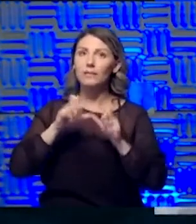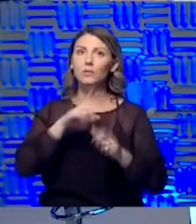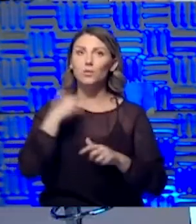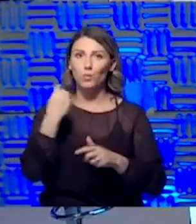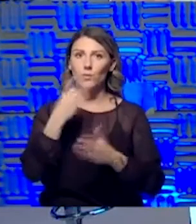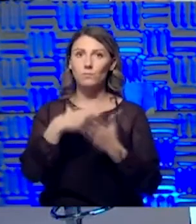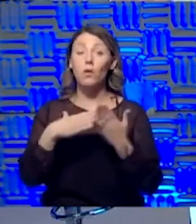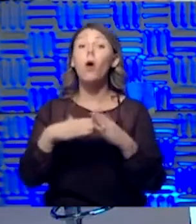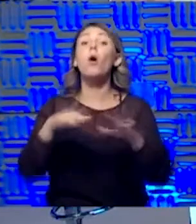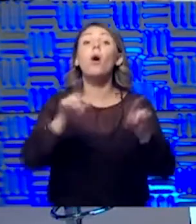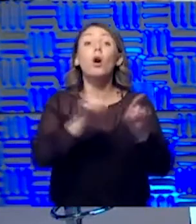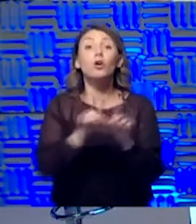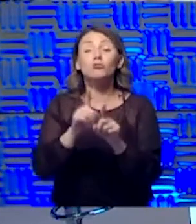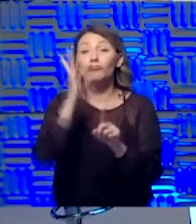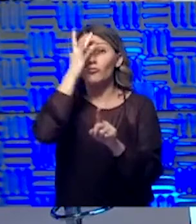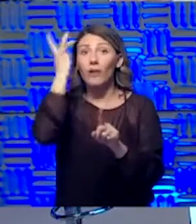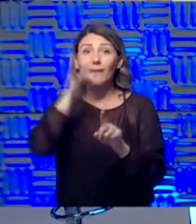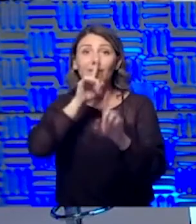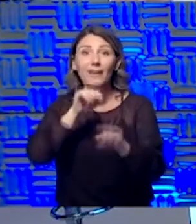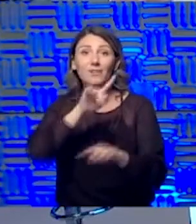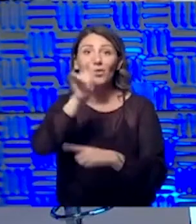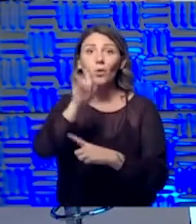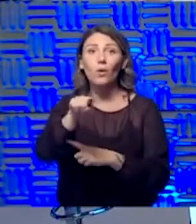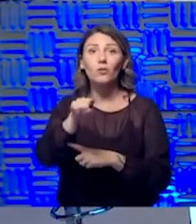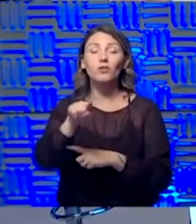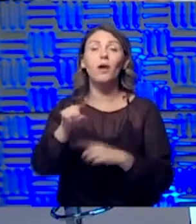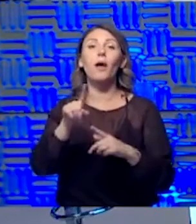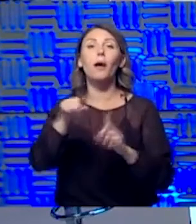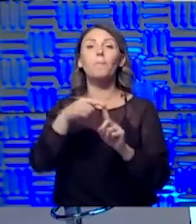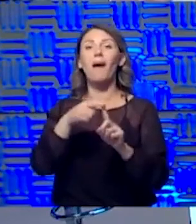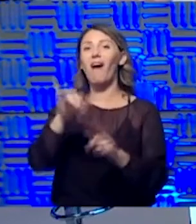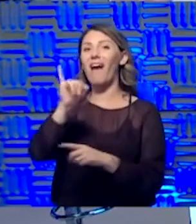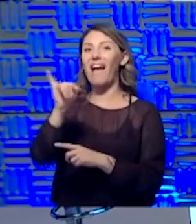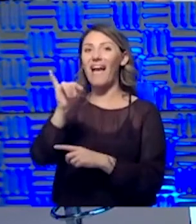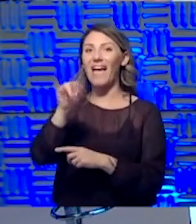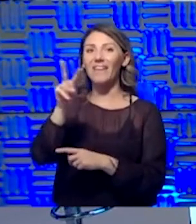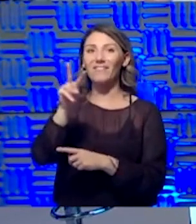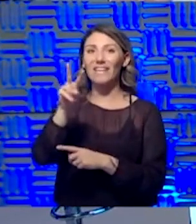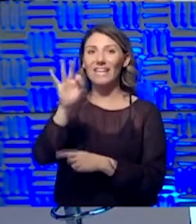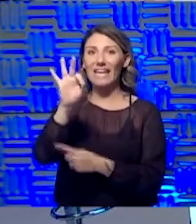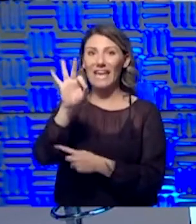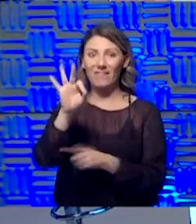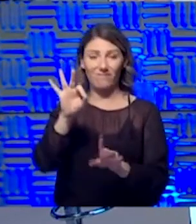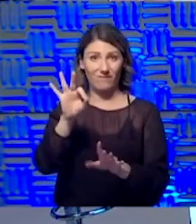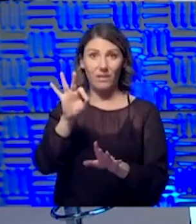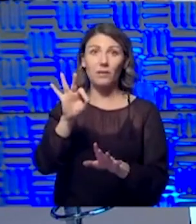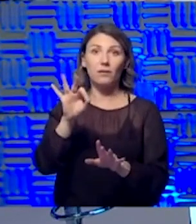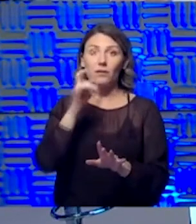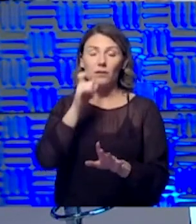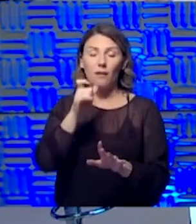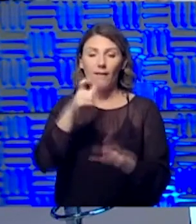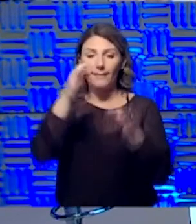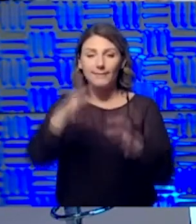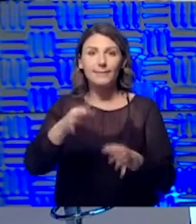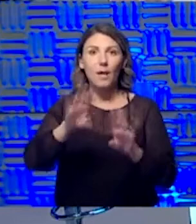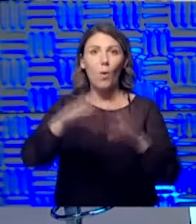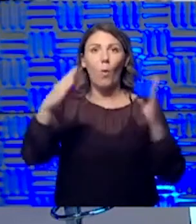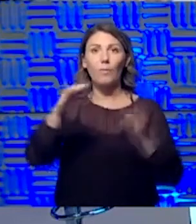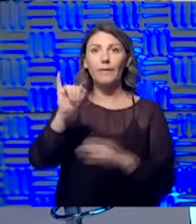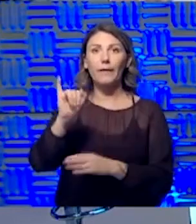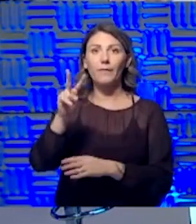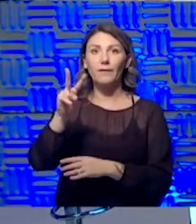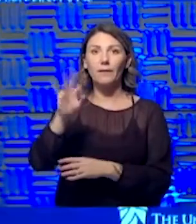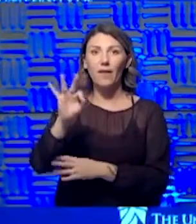I also forgot to answer a question earlier that was about IVF, and we have not decided on the date for reopening the IVF clinics.